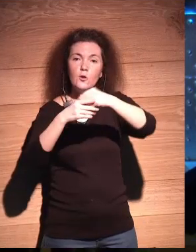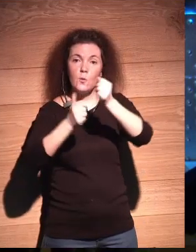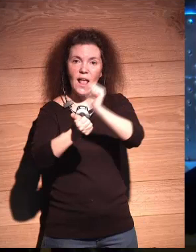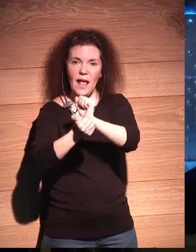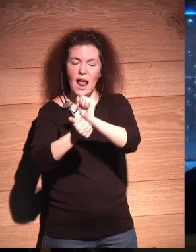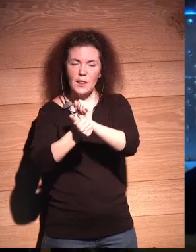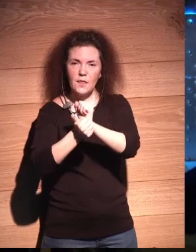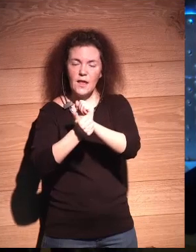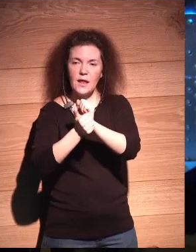this prisoner,